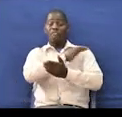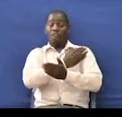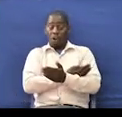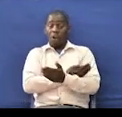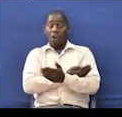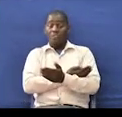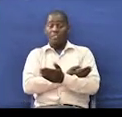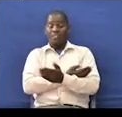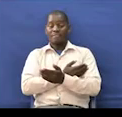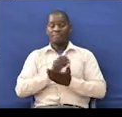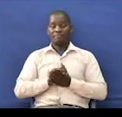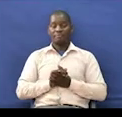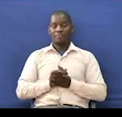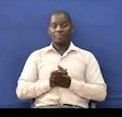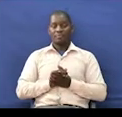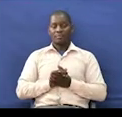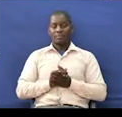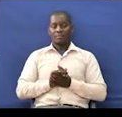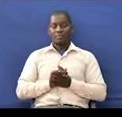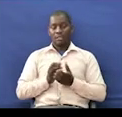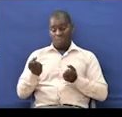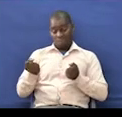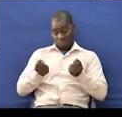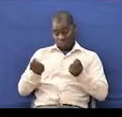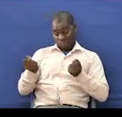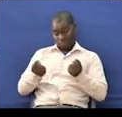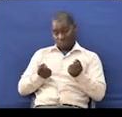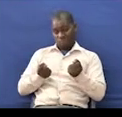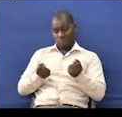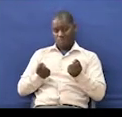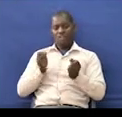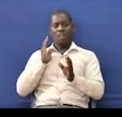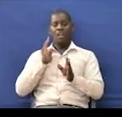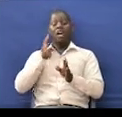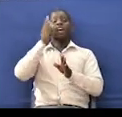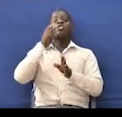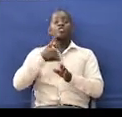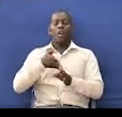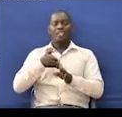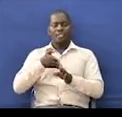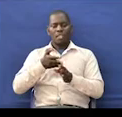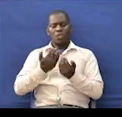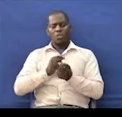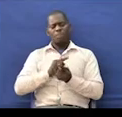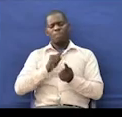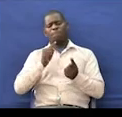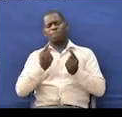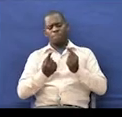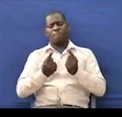force to a rim so as to turn,